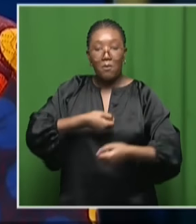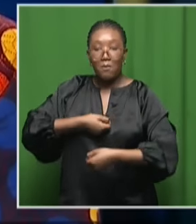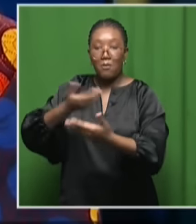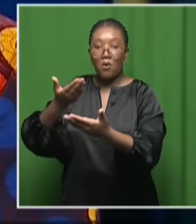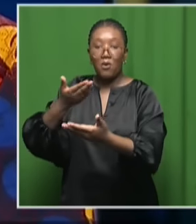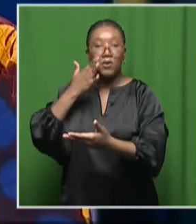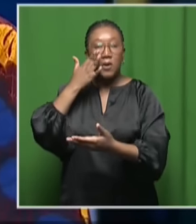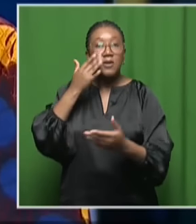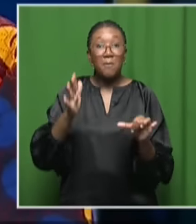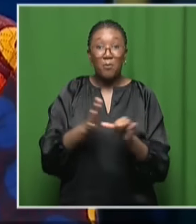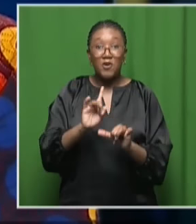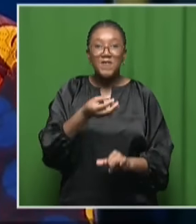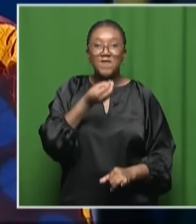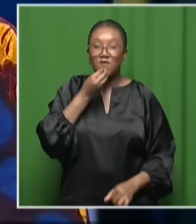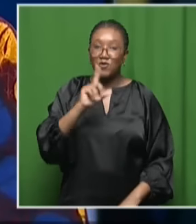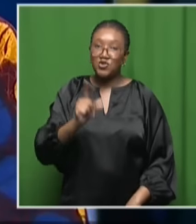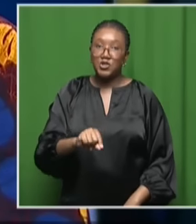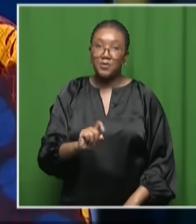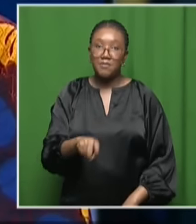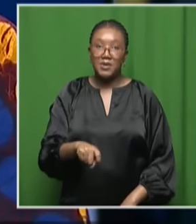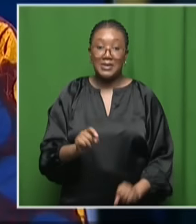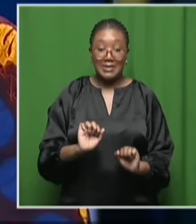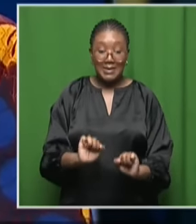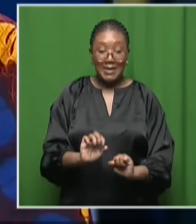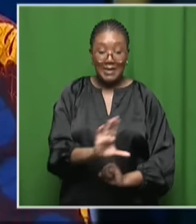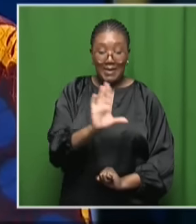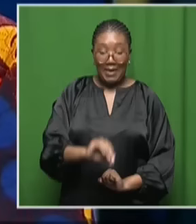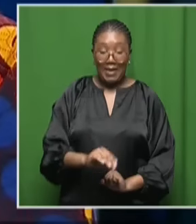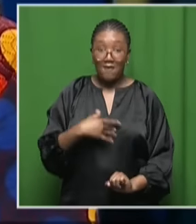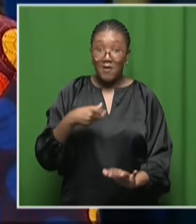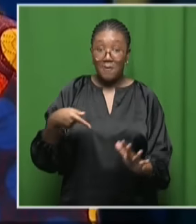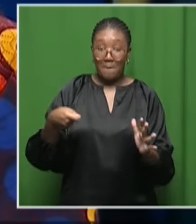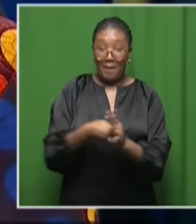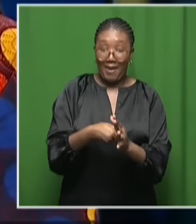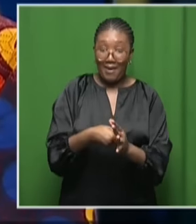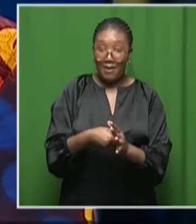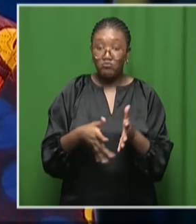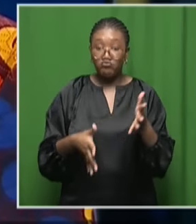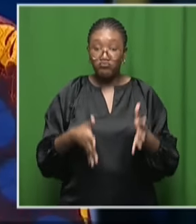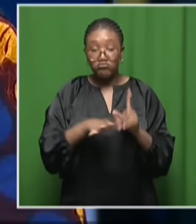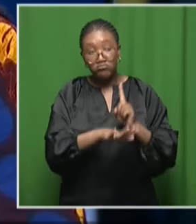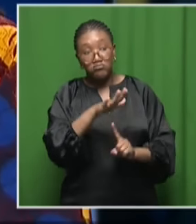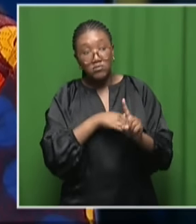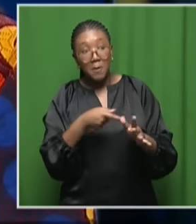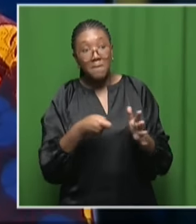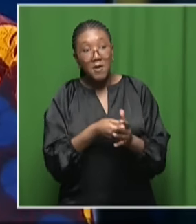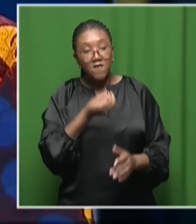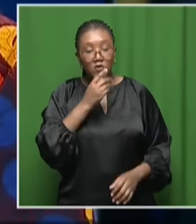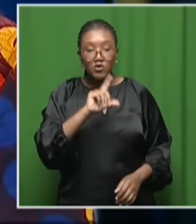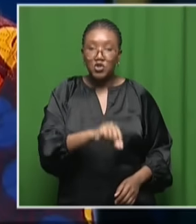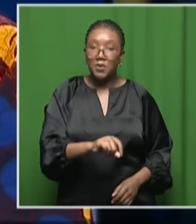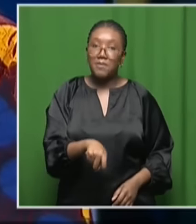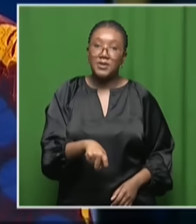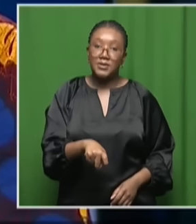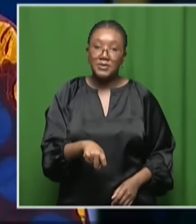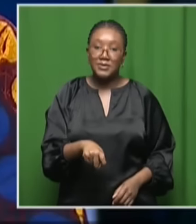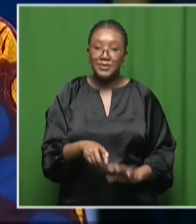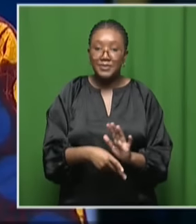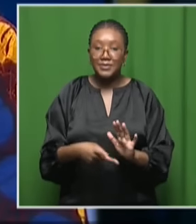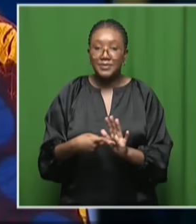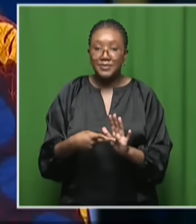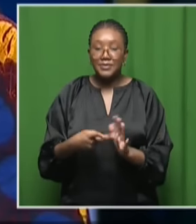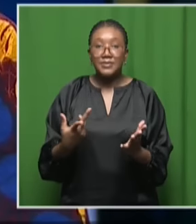is making it cheaper for African states to be able to access the food that they need on global markets, but secondly, to help